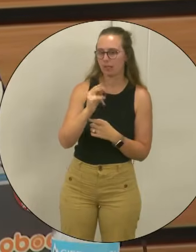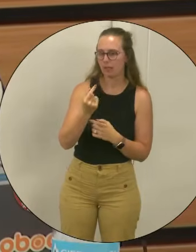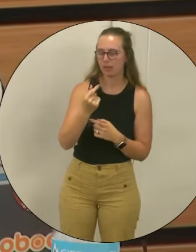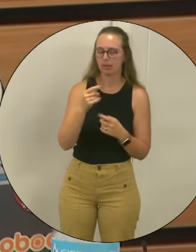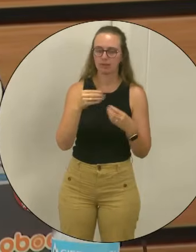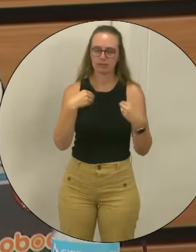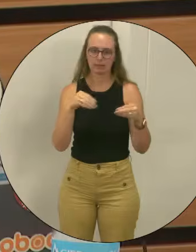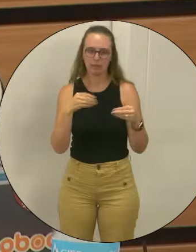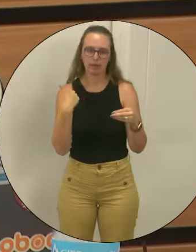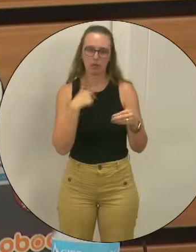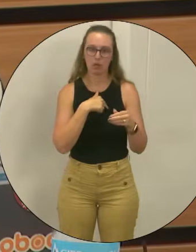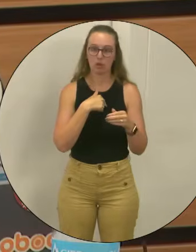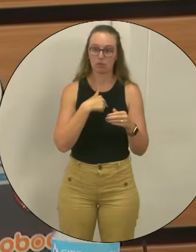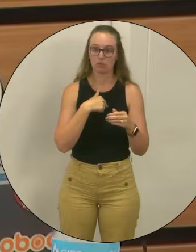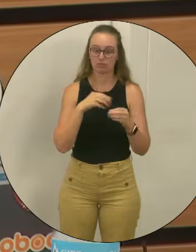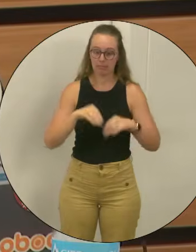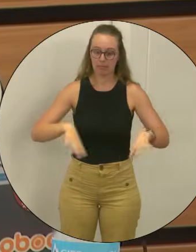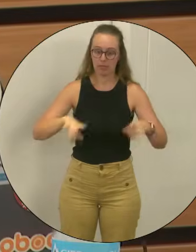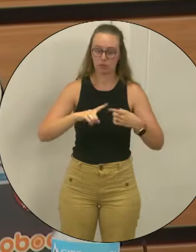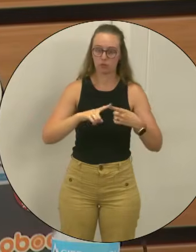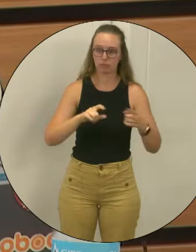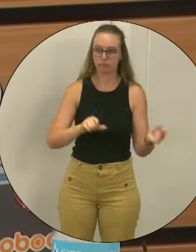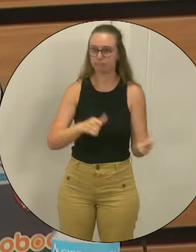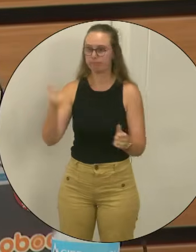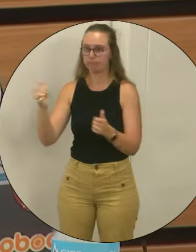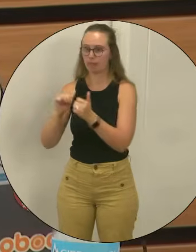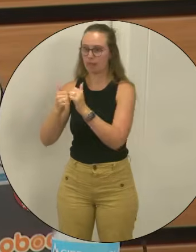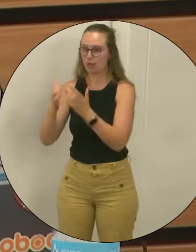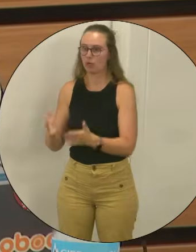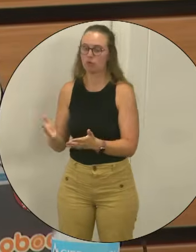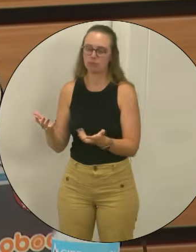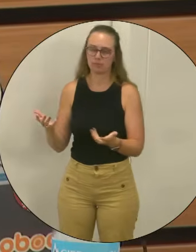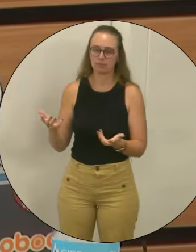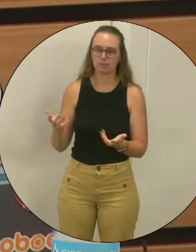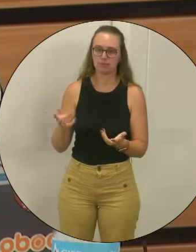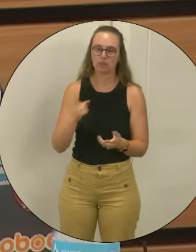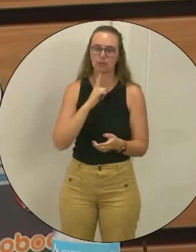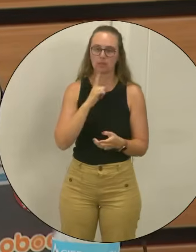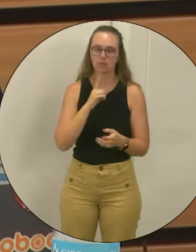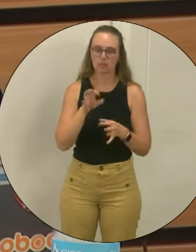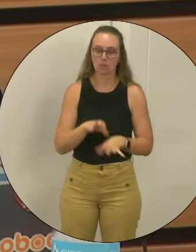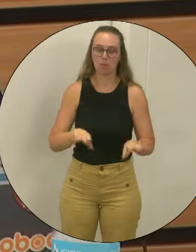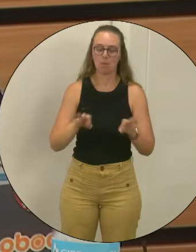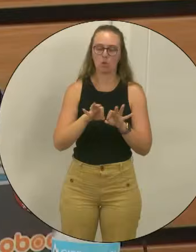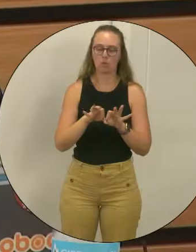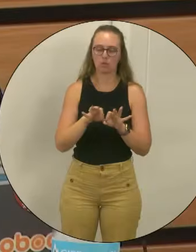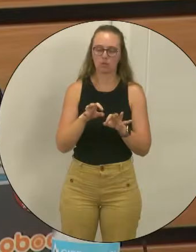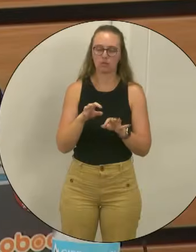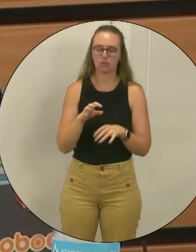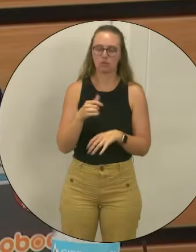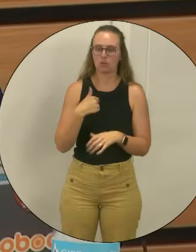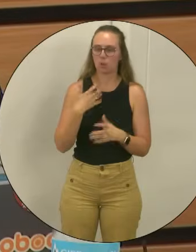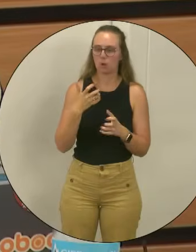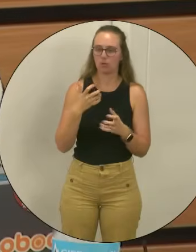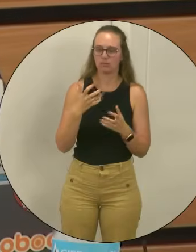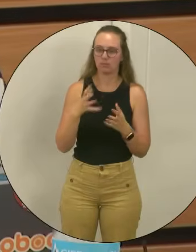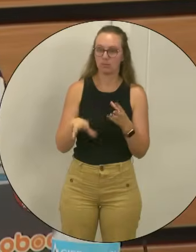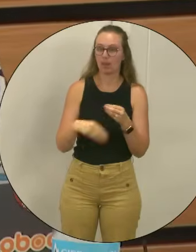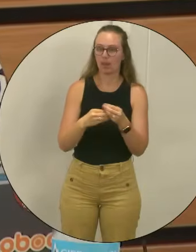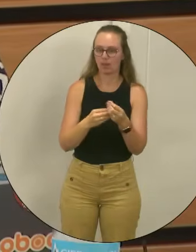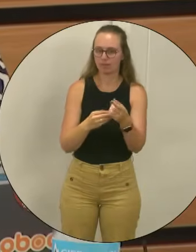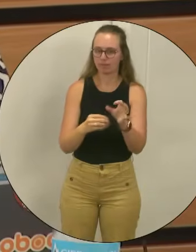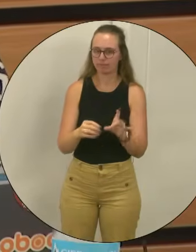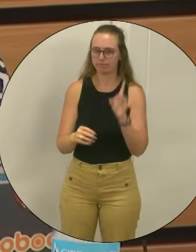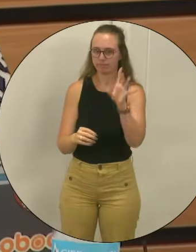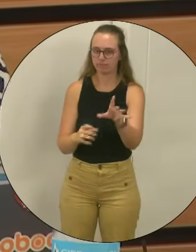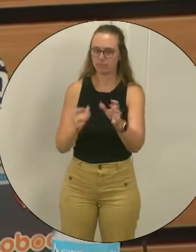our properties to competitors. So that's something that's important to me. I just want to make sure to get it on the record.